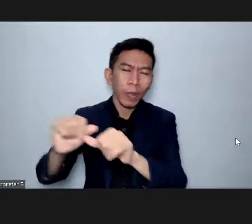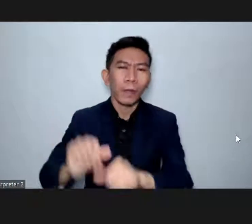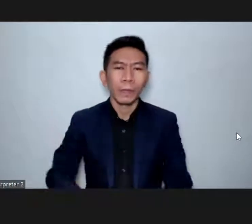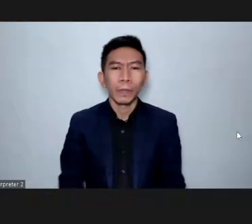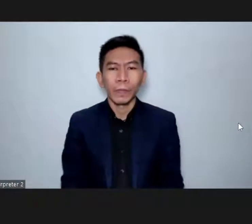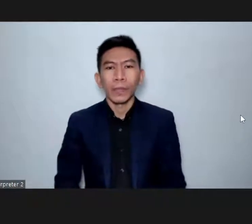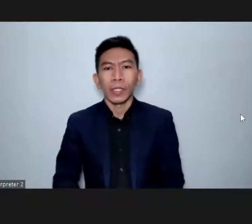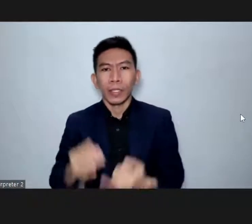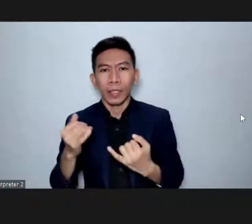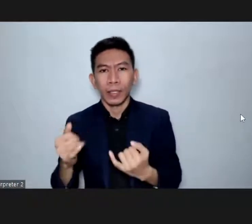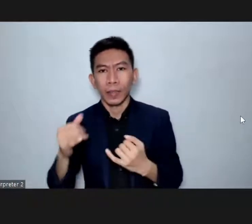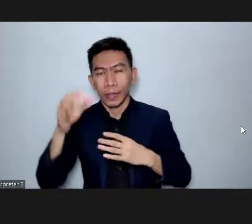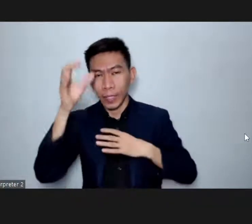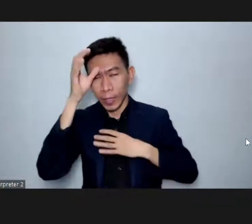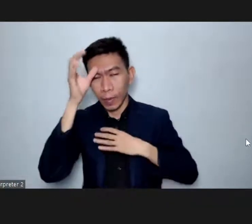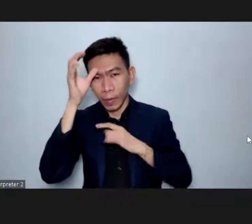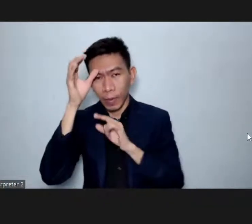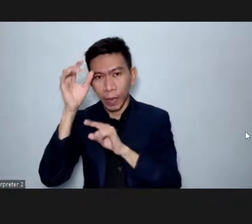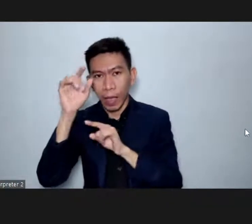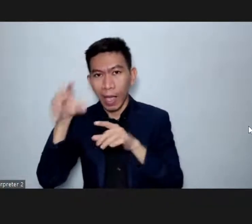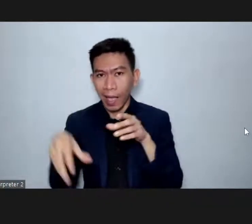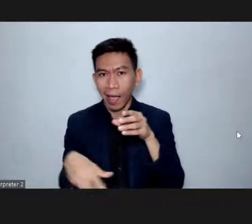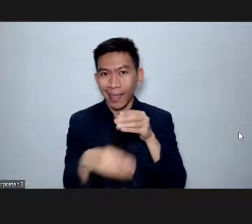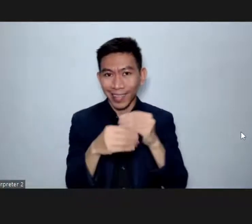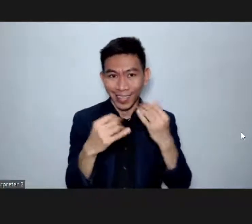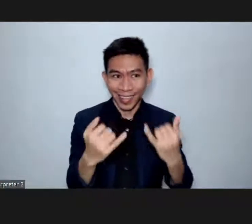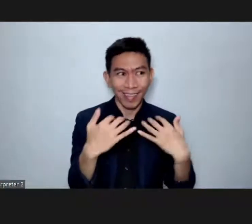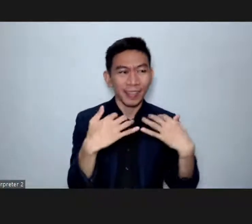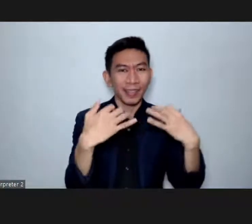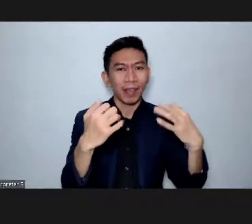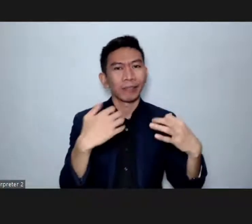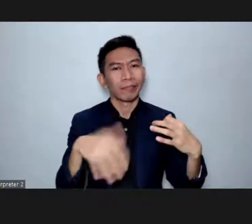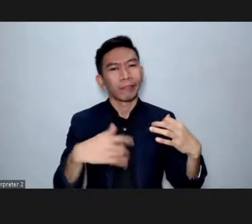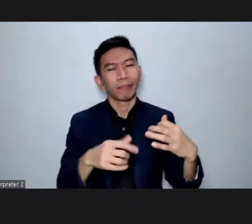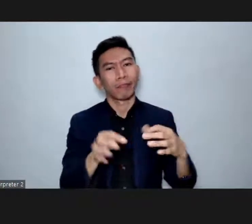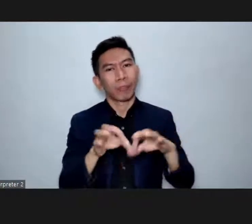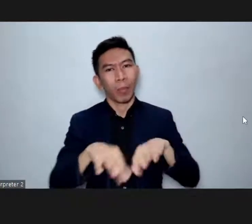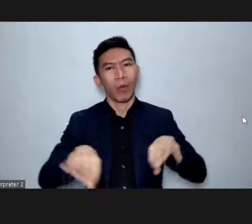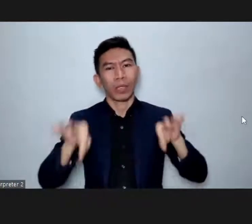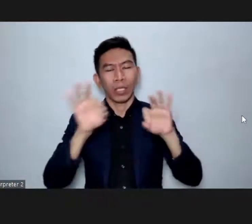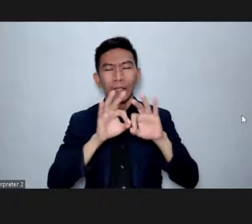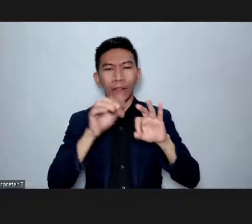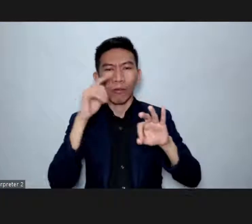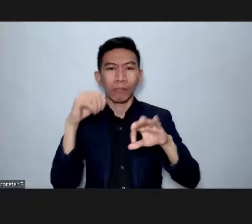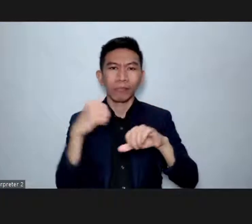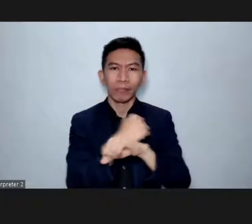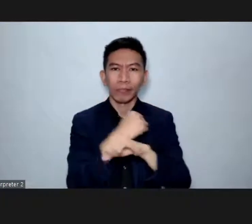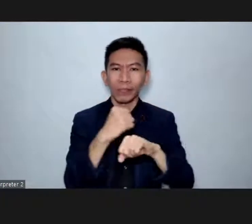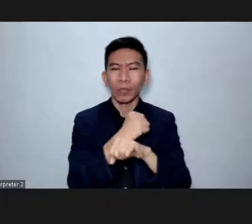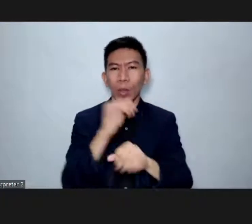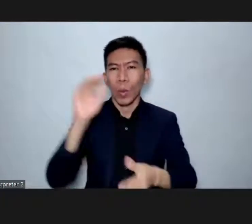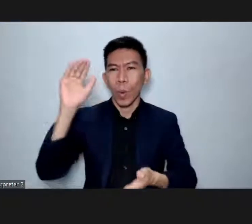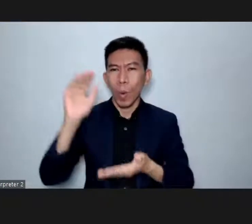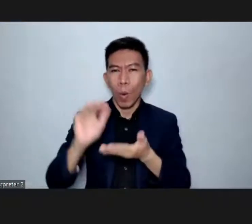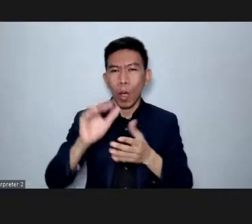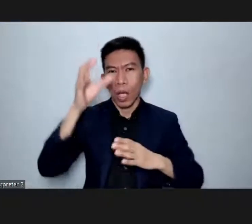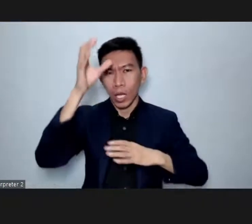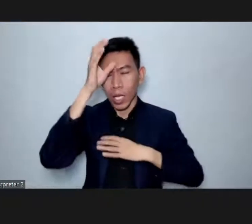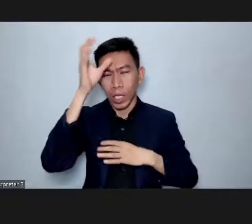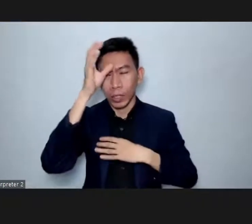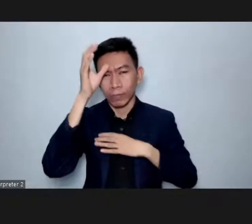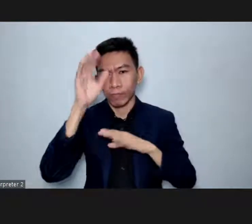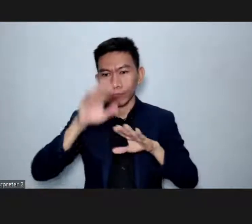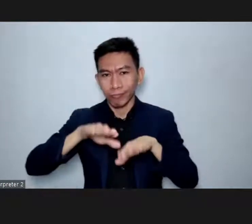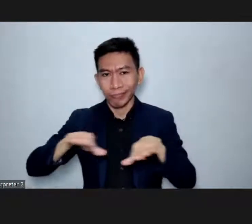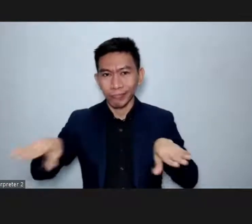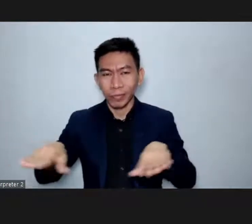in the maiden edition of this Cancer Summit is indeed a giant step to advance the fight versus childhood cancer. As we